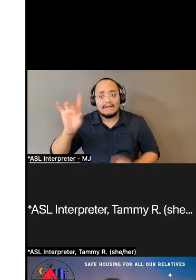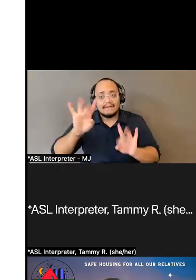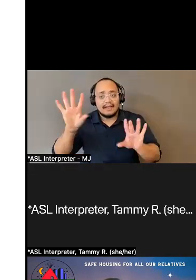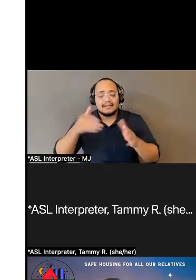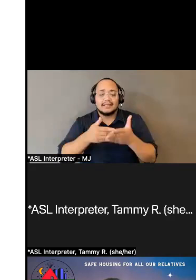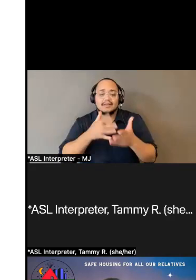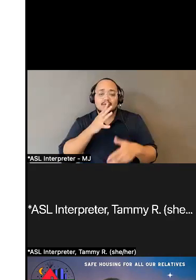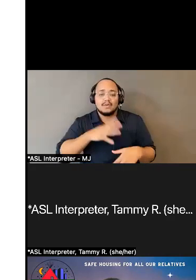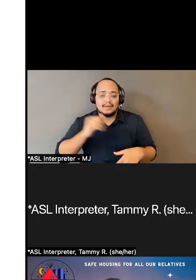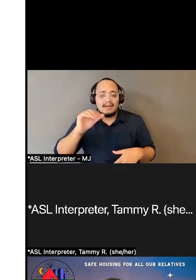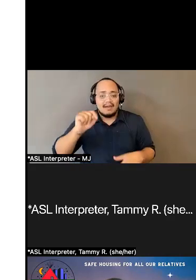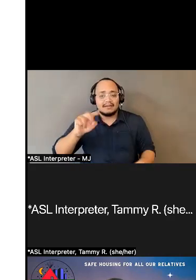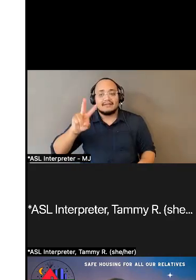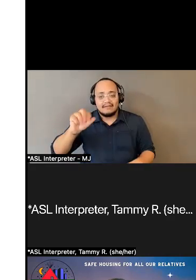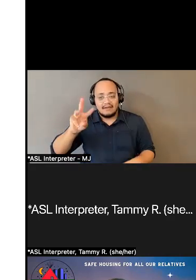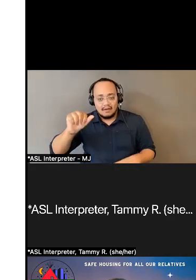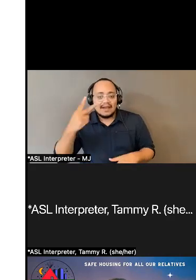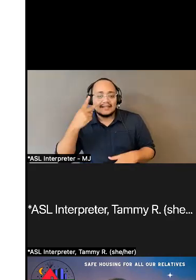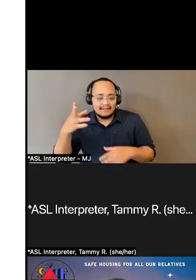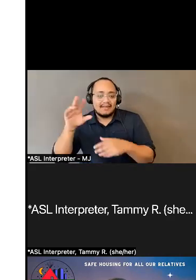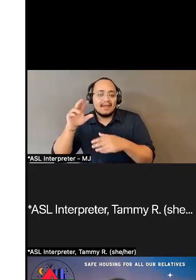see that note in the chat.